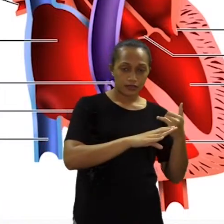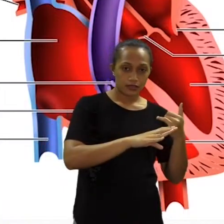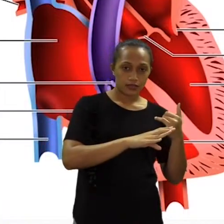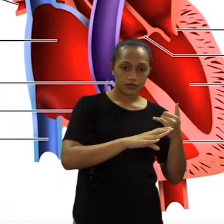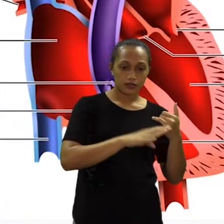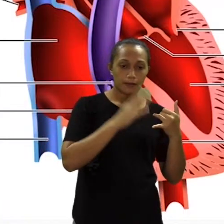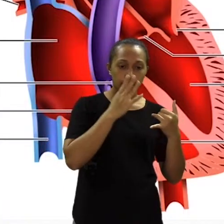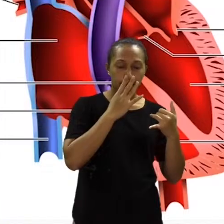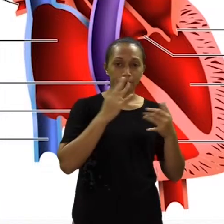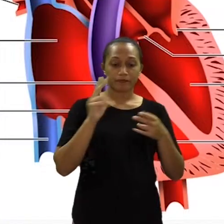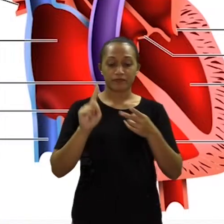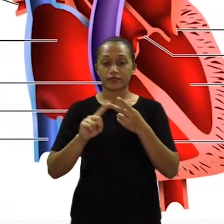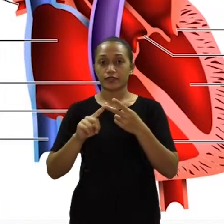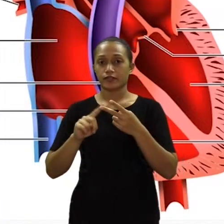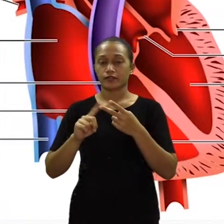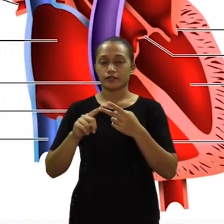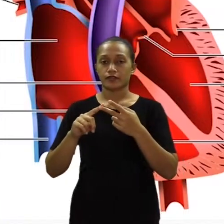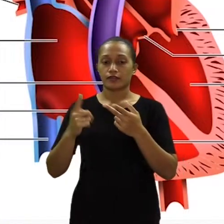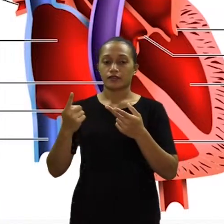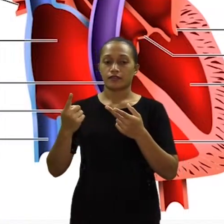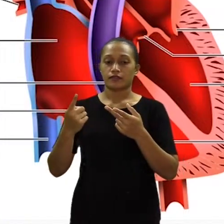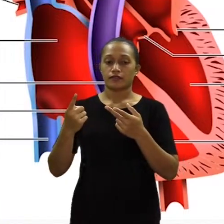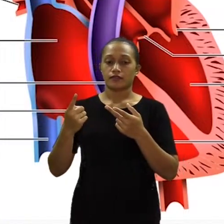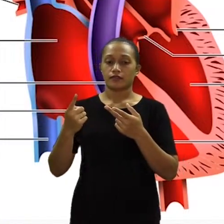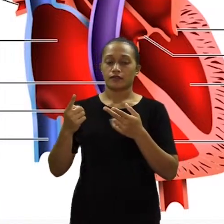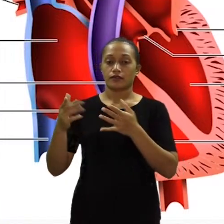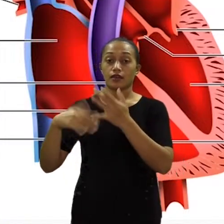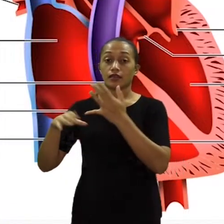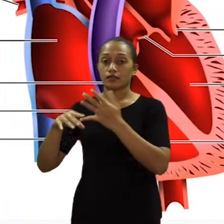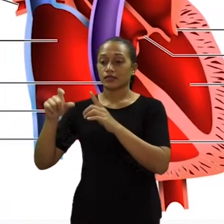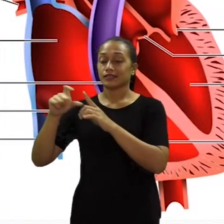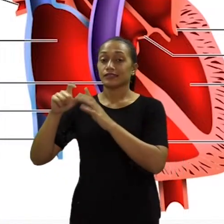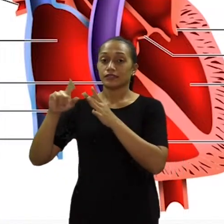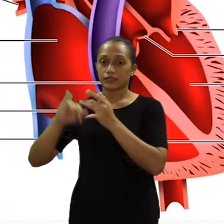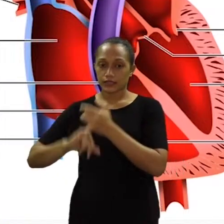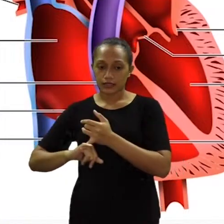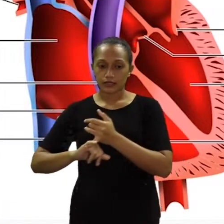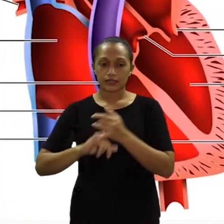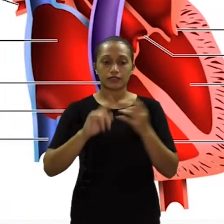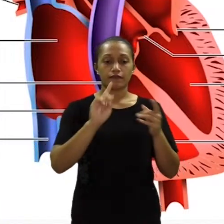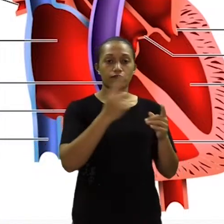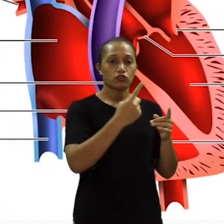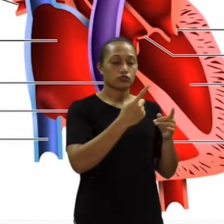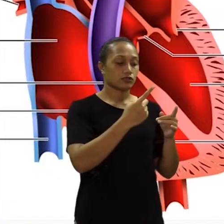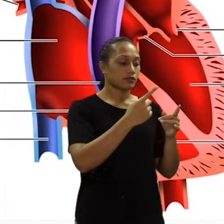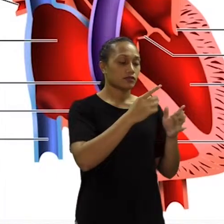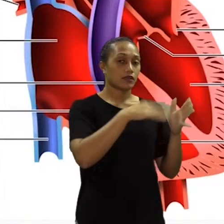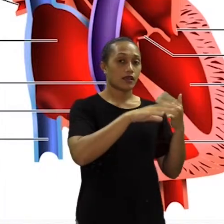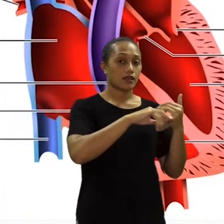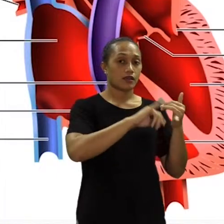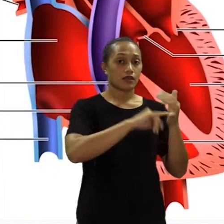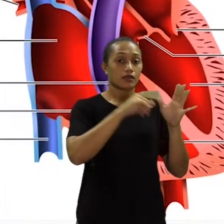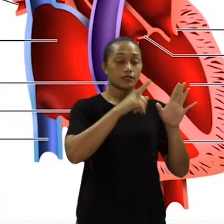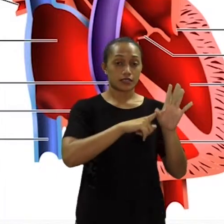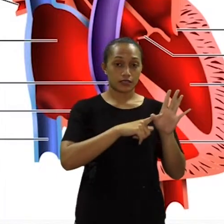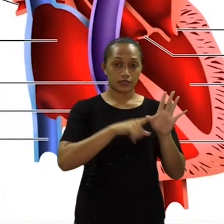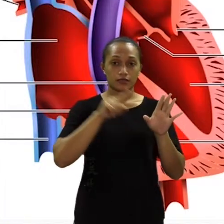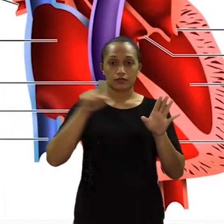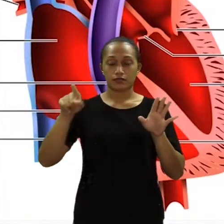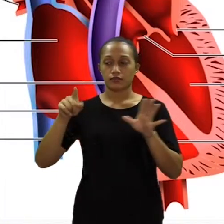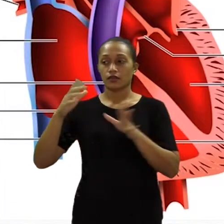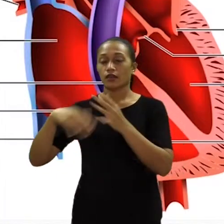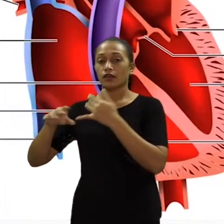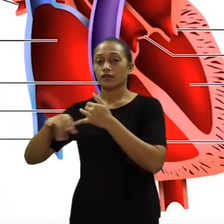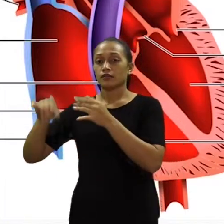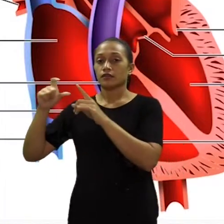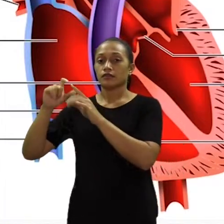volume, and the second one is the end diastolic volume. So the formula of how to measure your stroke volume is